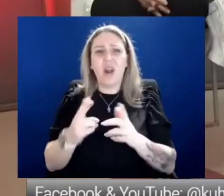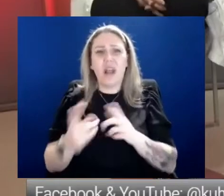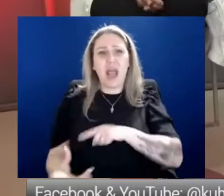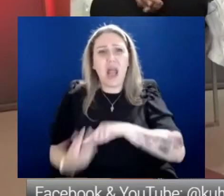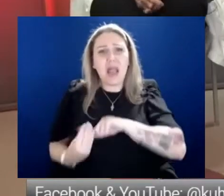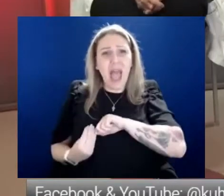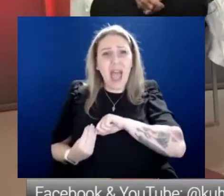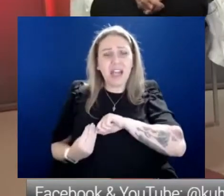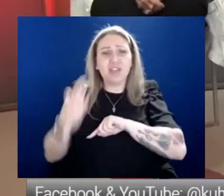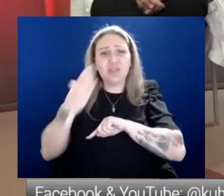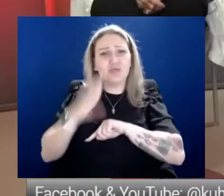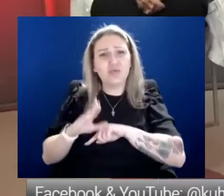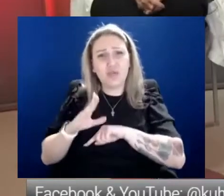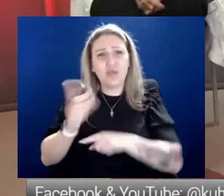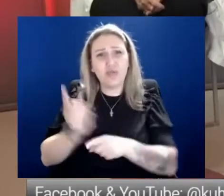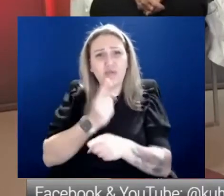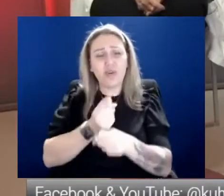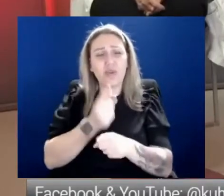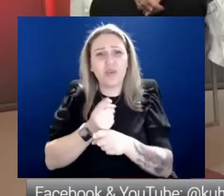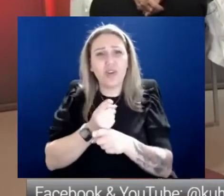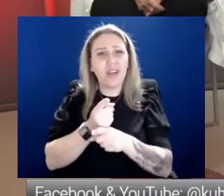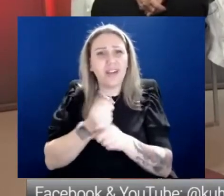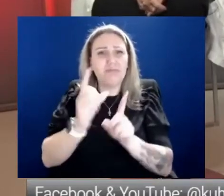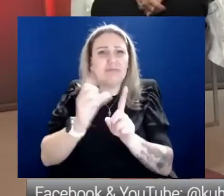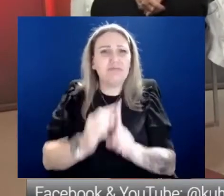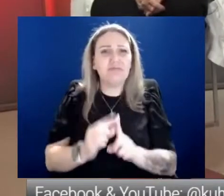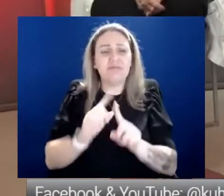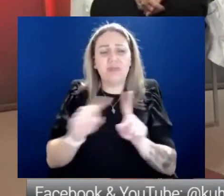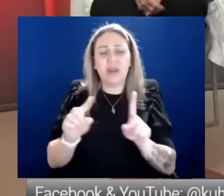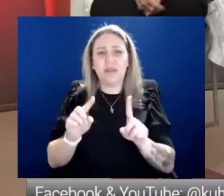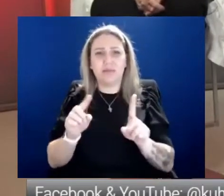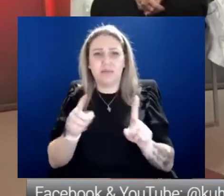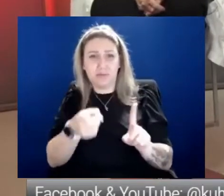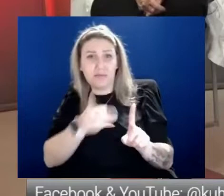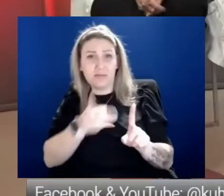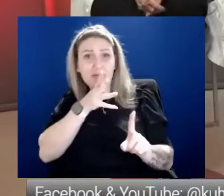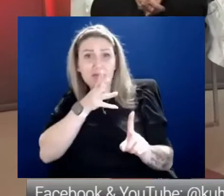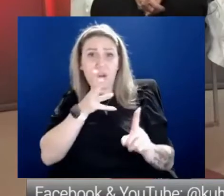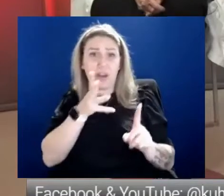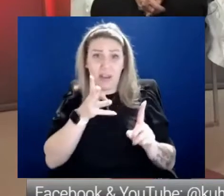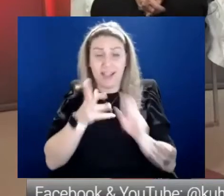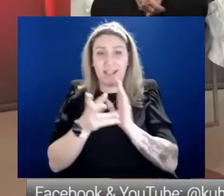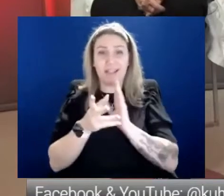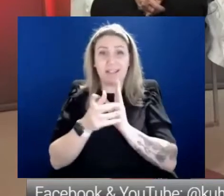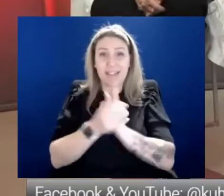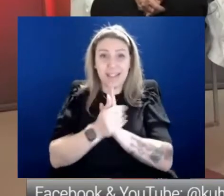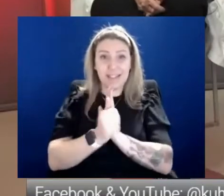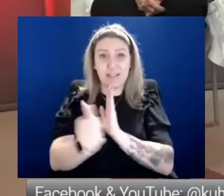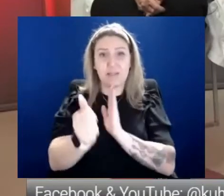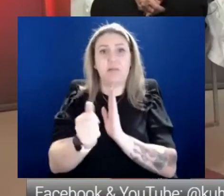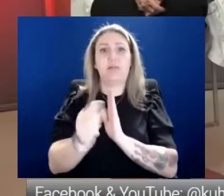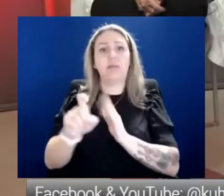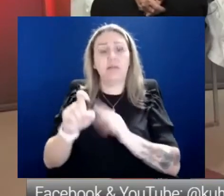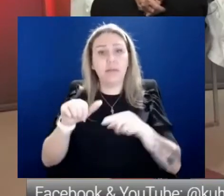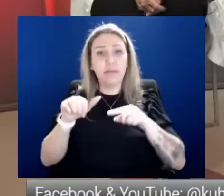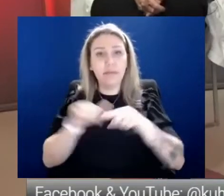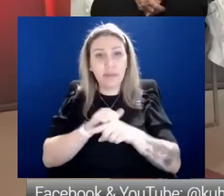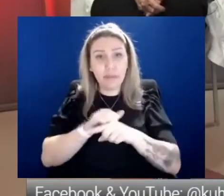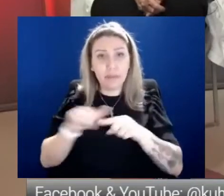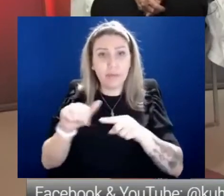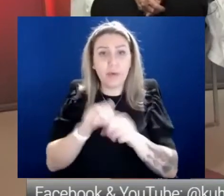terminology because I didn't have to do it. But you've talked about how this is a skill that you practice with mom and